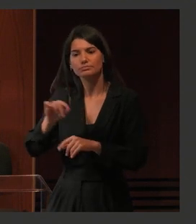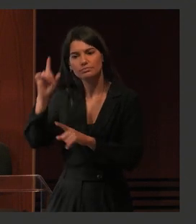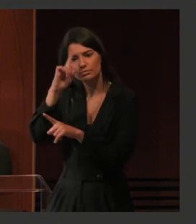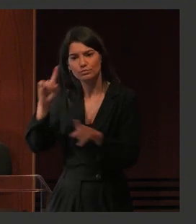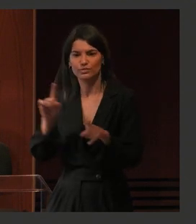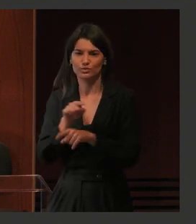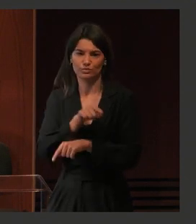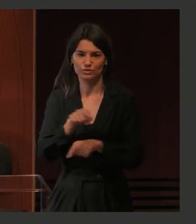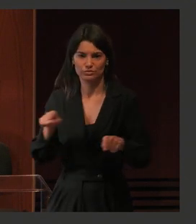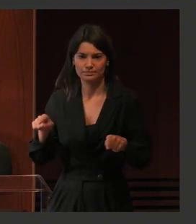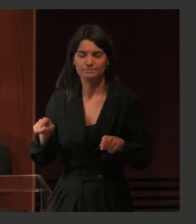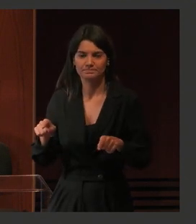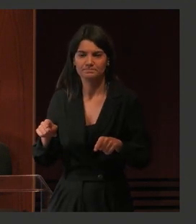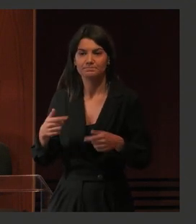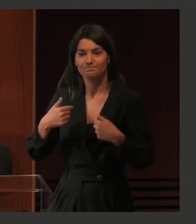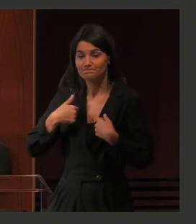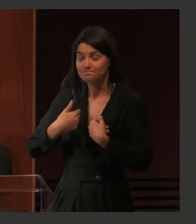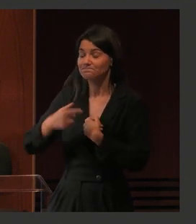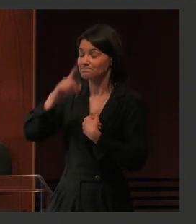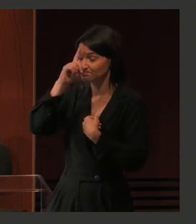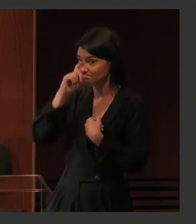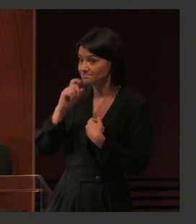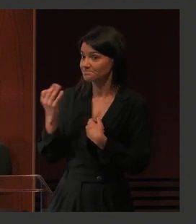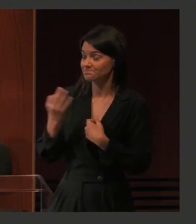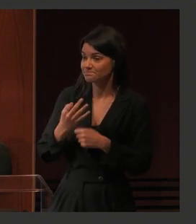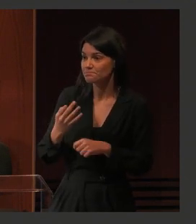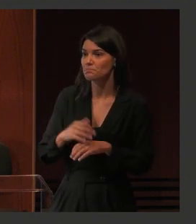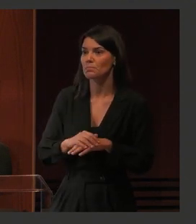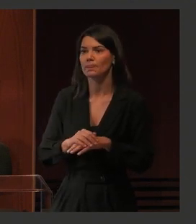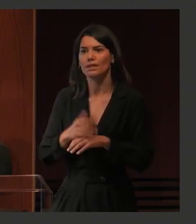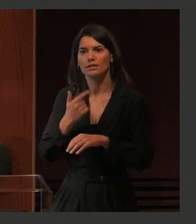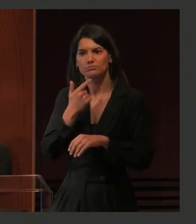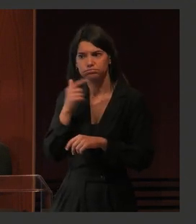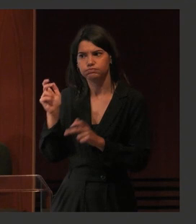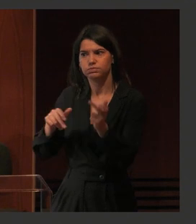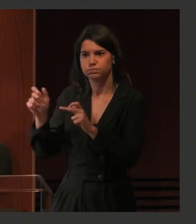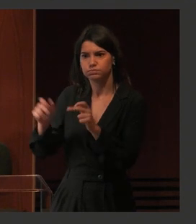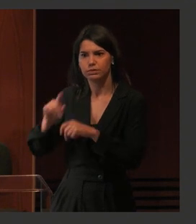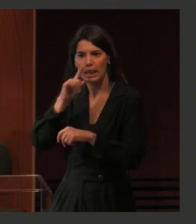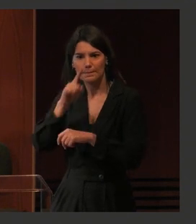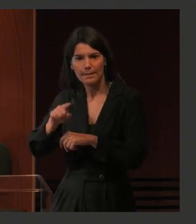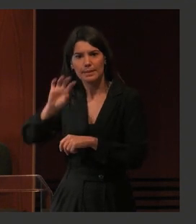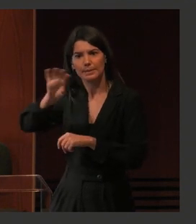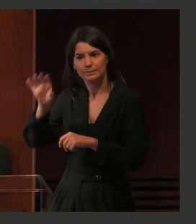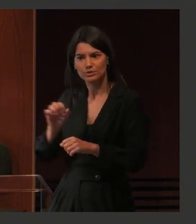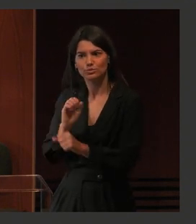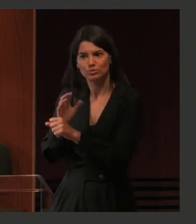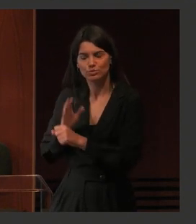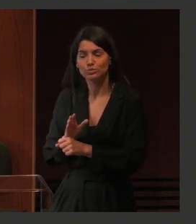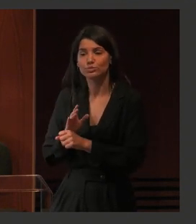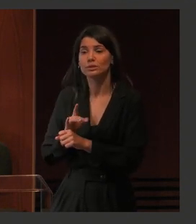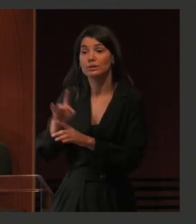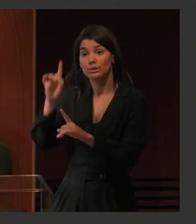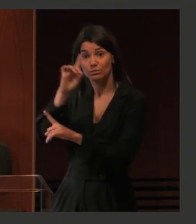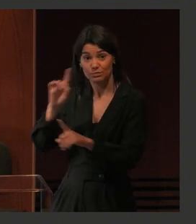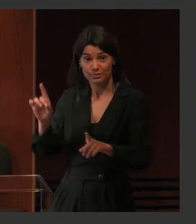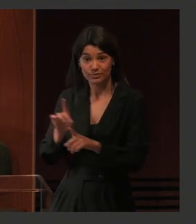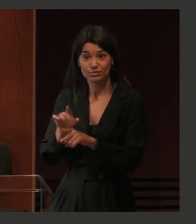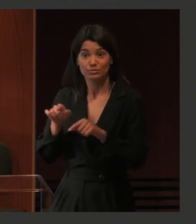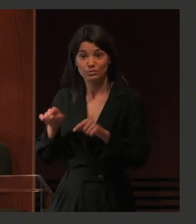still remember in many cases in Germany and in other countries that the teachers were very reluctant when it came